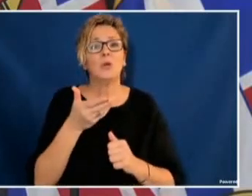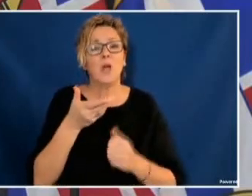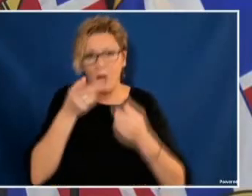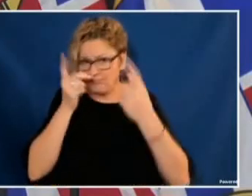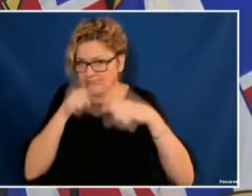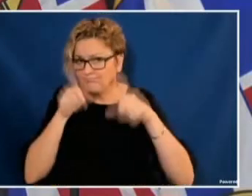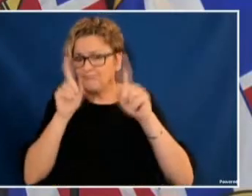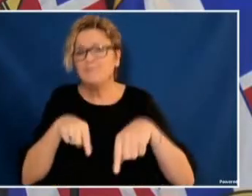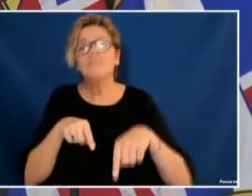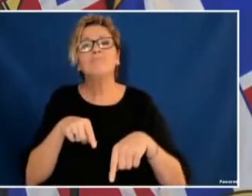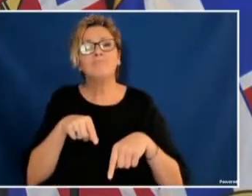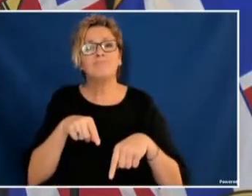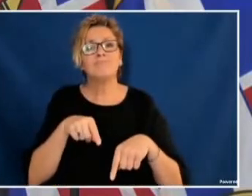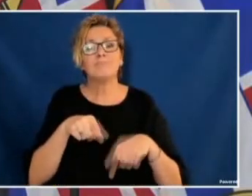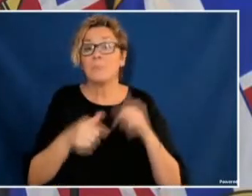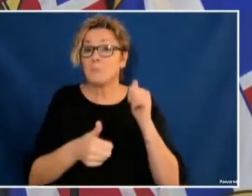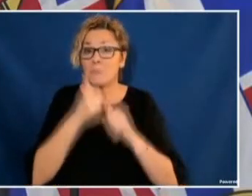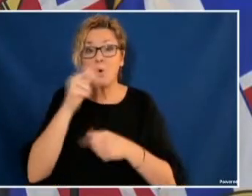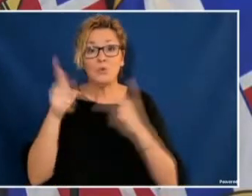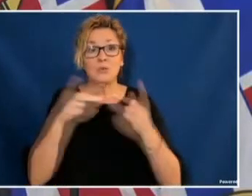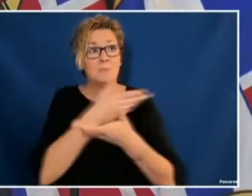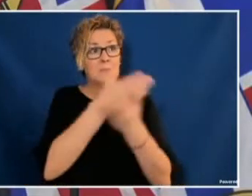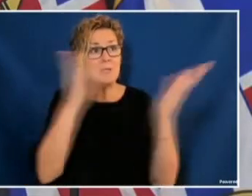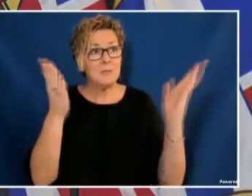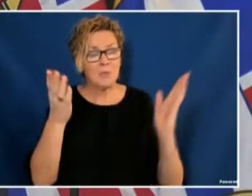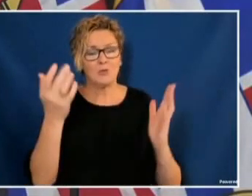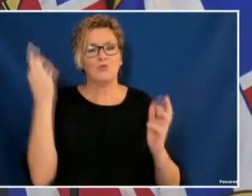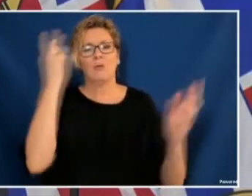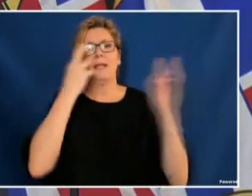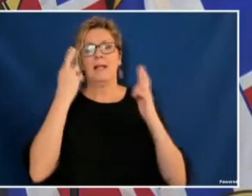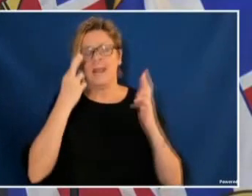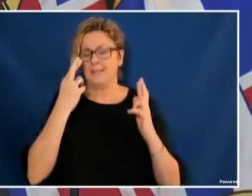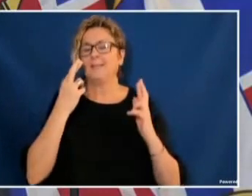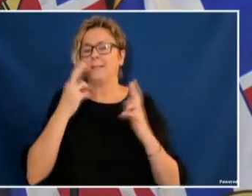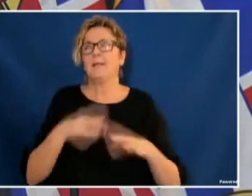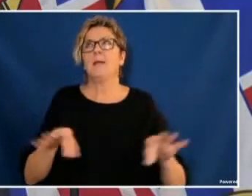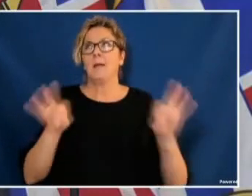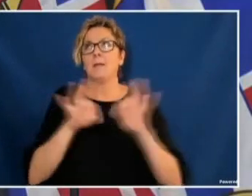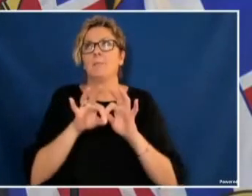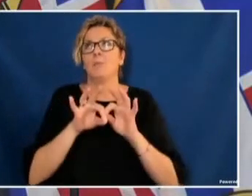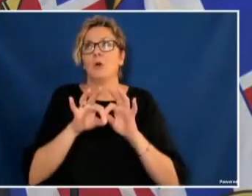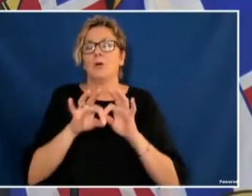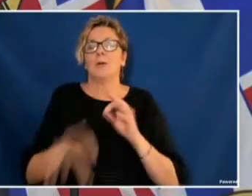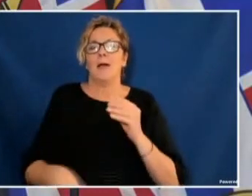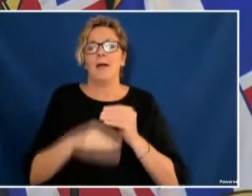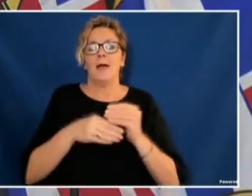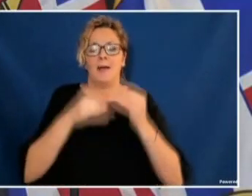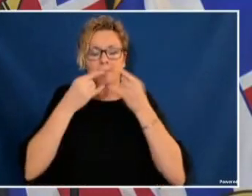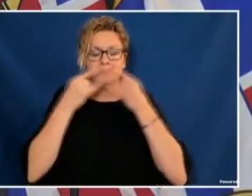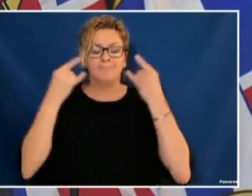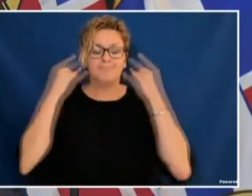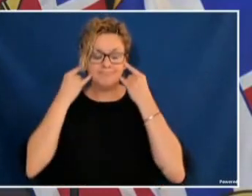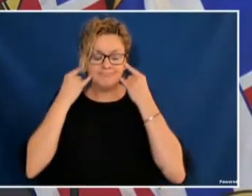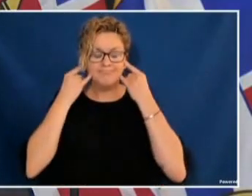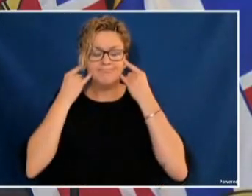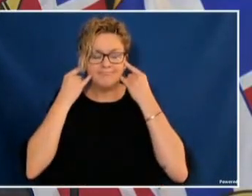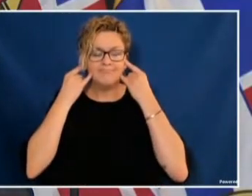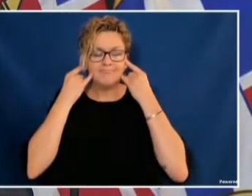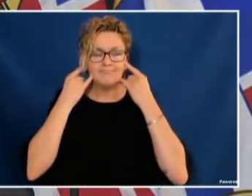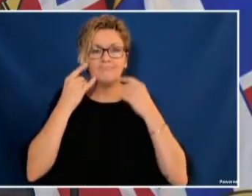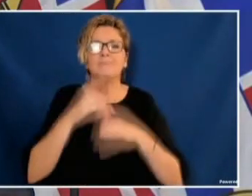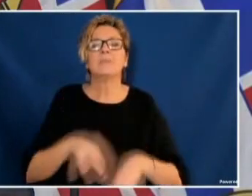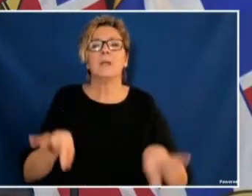Columbia from COVID-19, 15 from Friday to Saturday, 17 I should say, from Saturday to